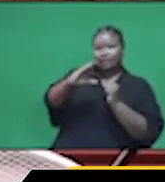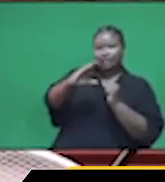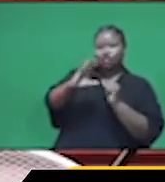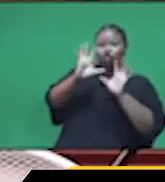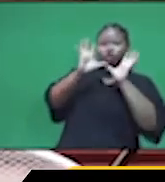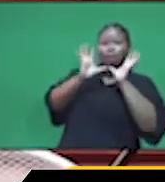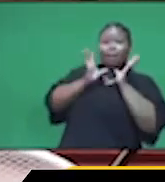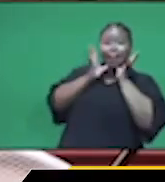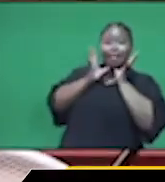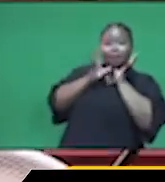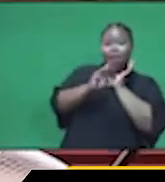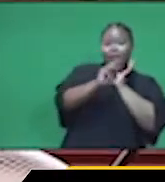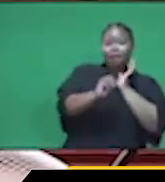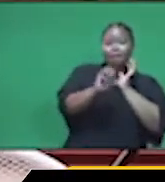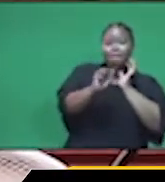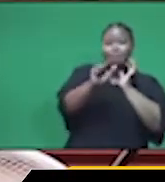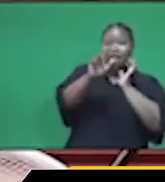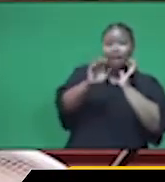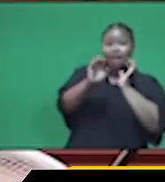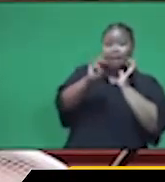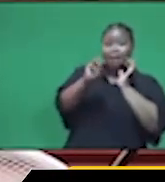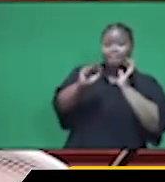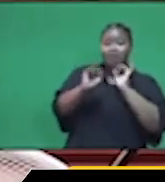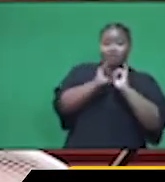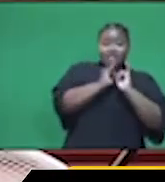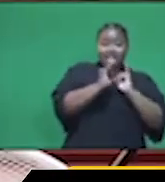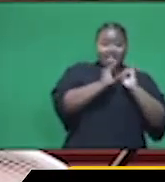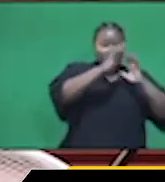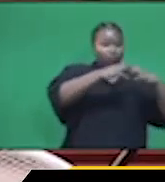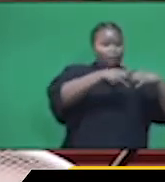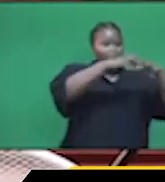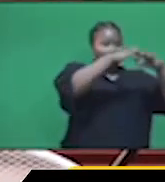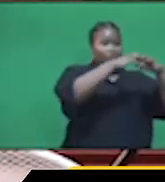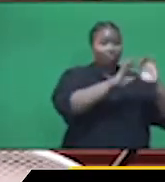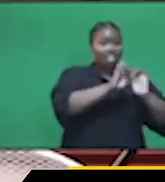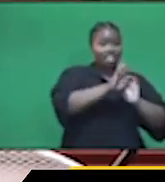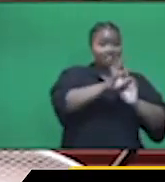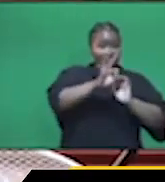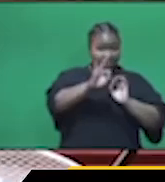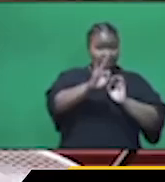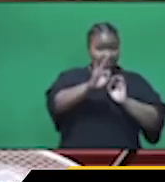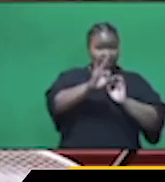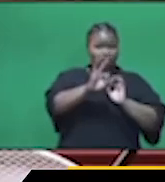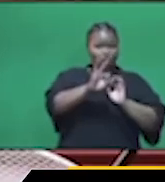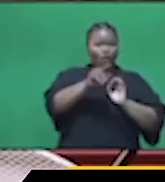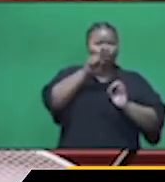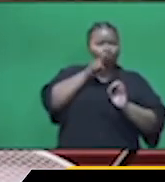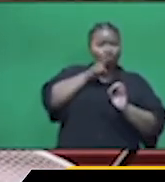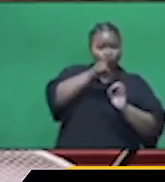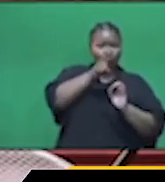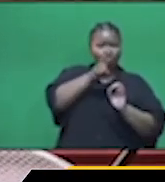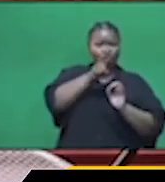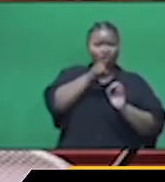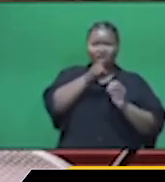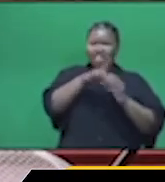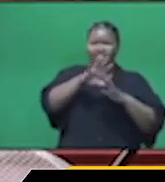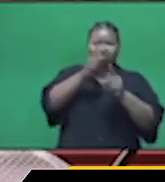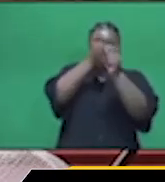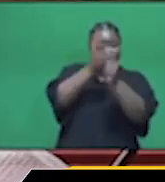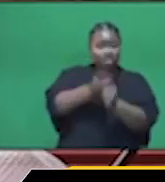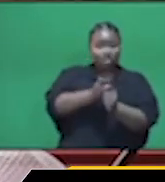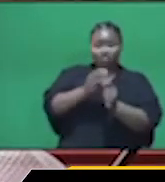Malema. In the 11 years of your existence, fighters, you have restored the dignity of an African